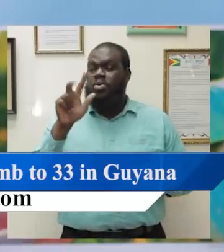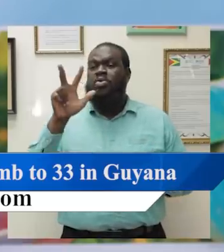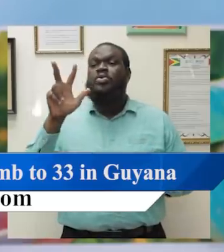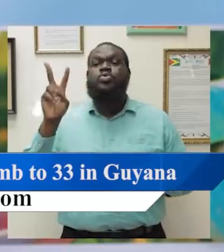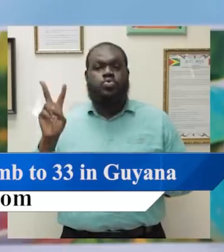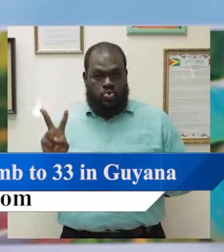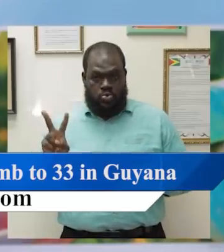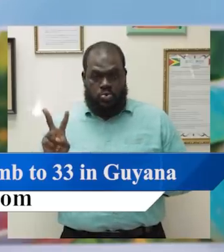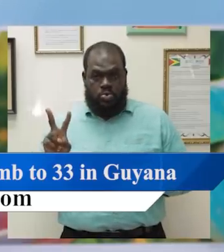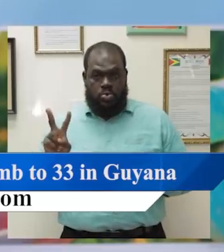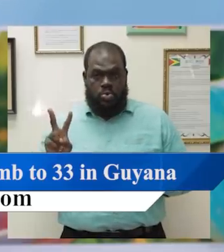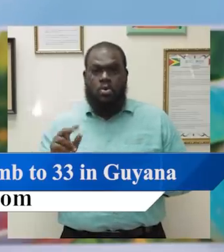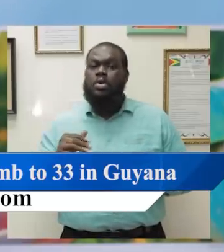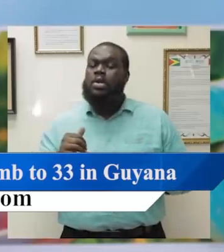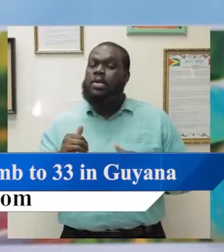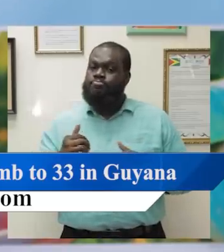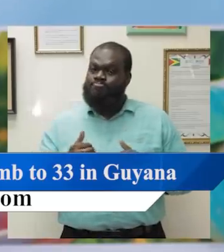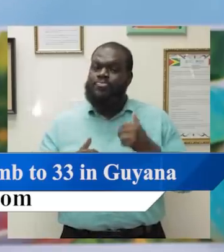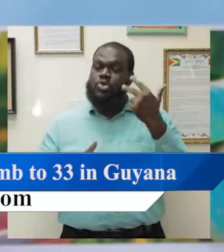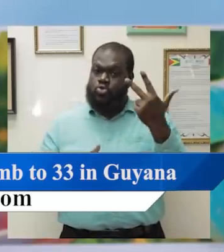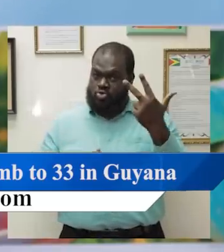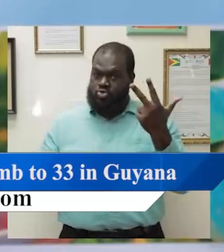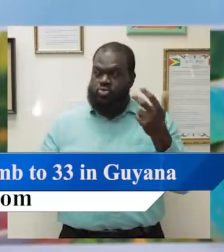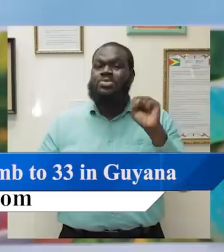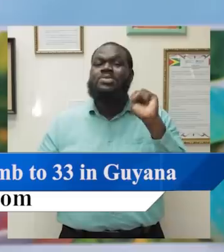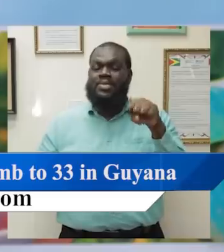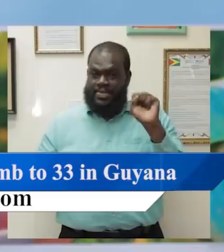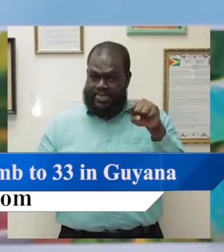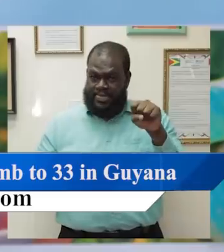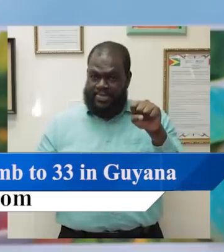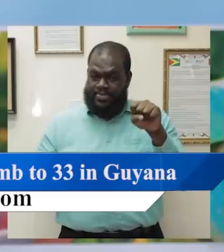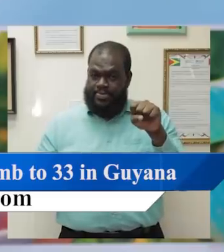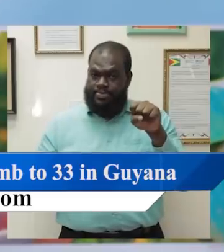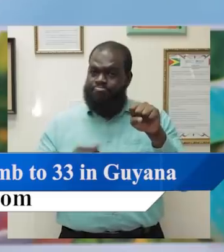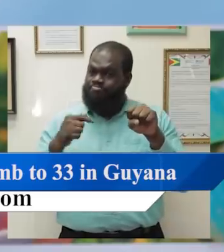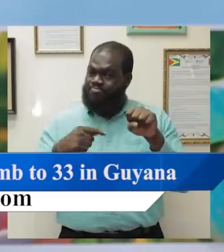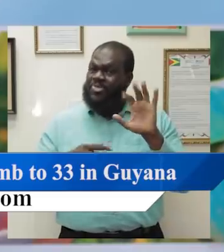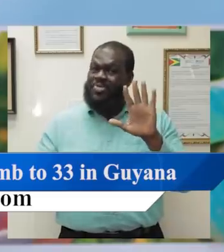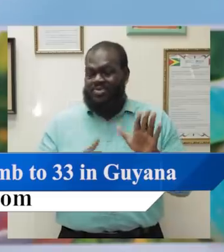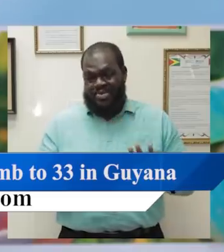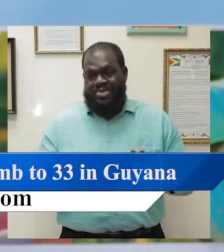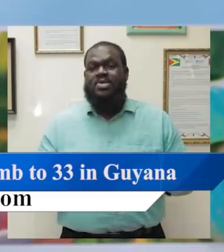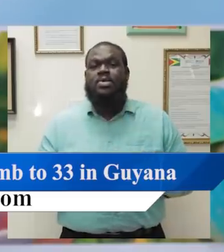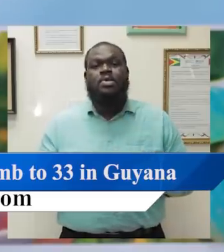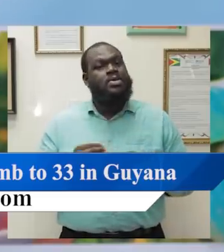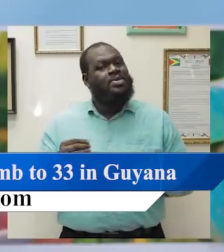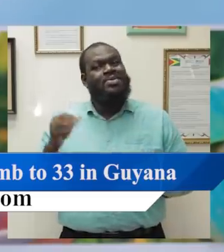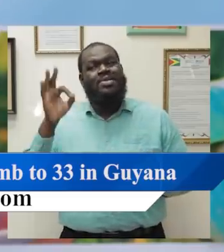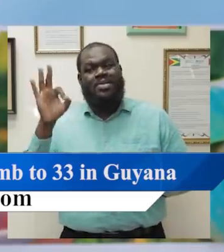132, with 33 positives, inclusive of 5 deaths, and